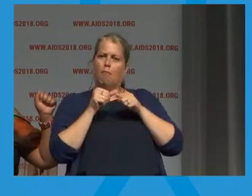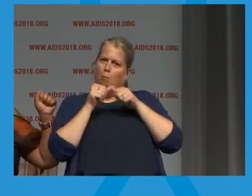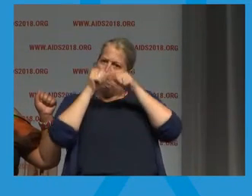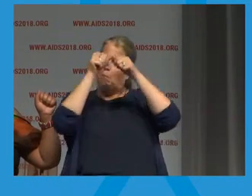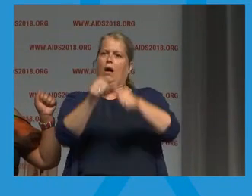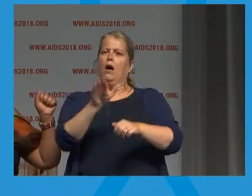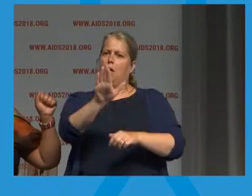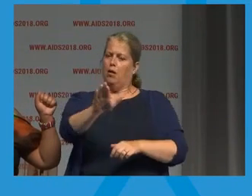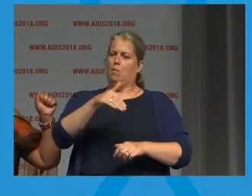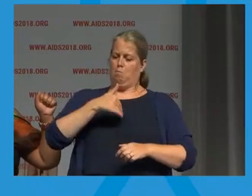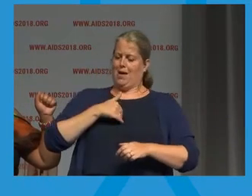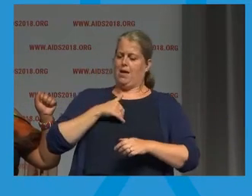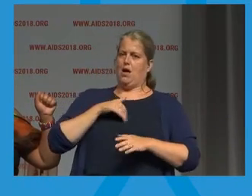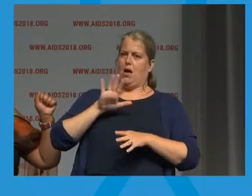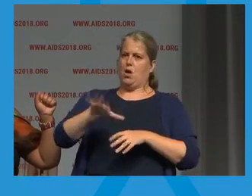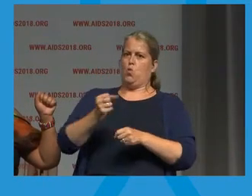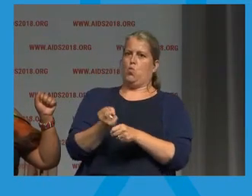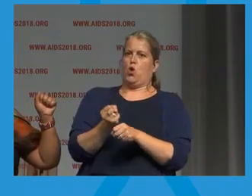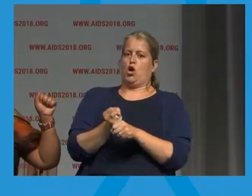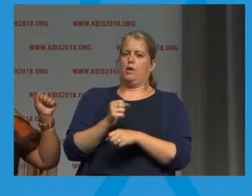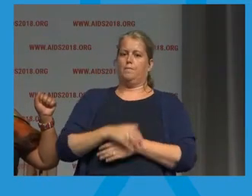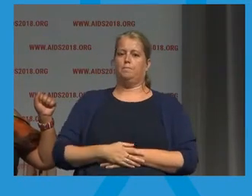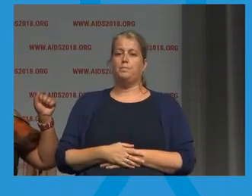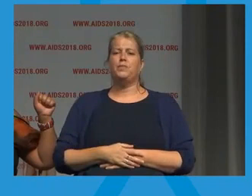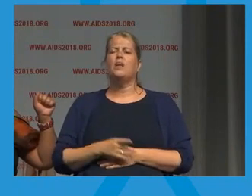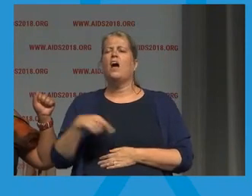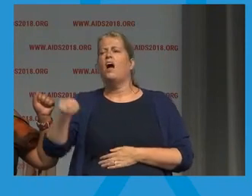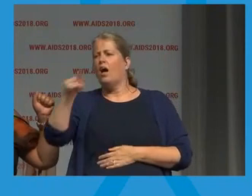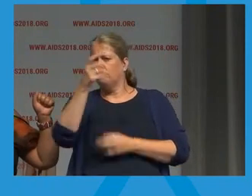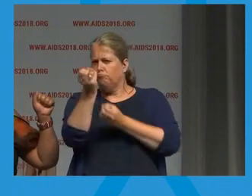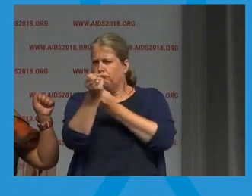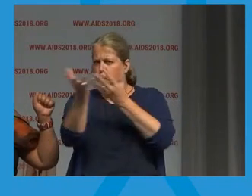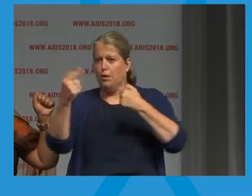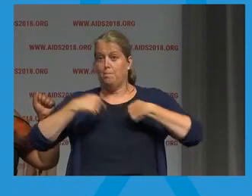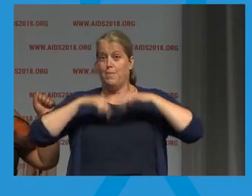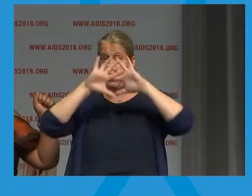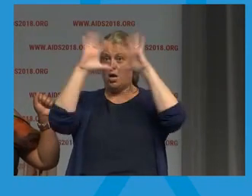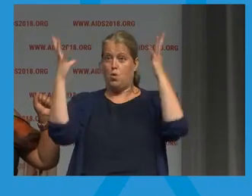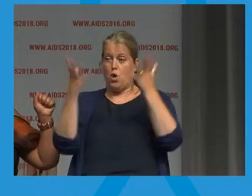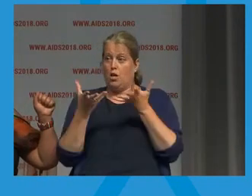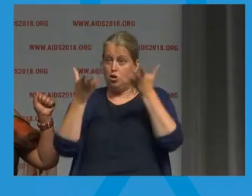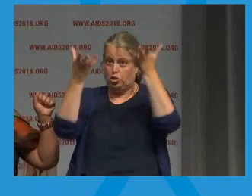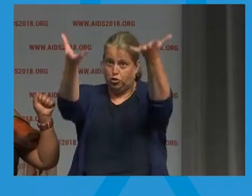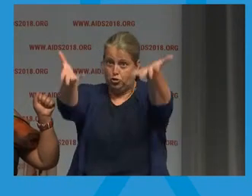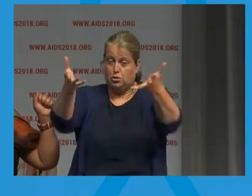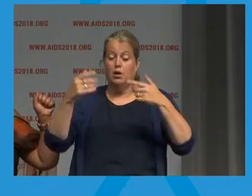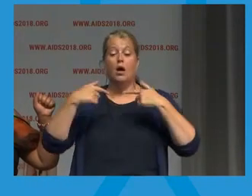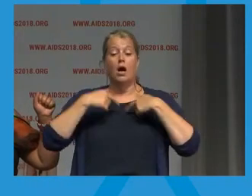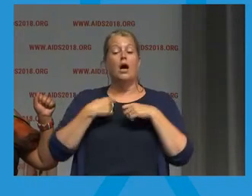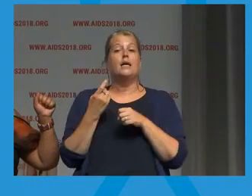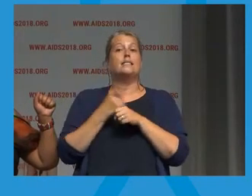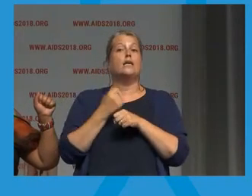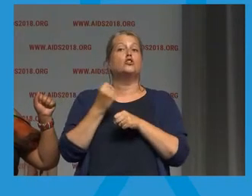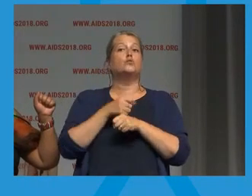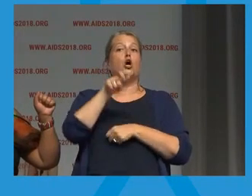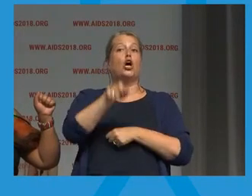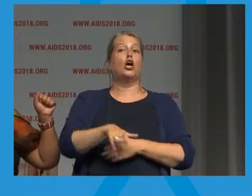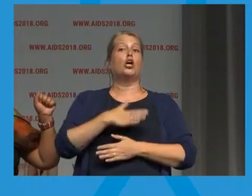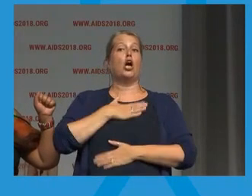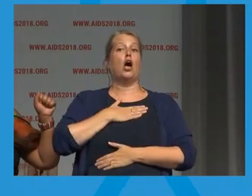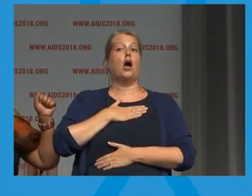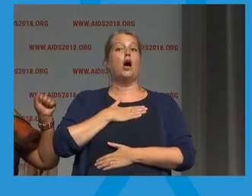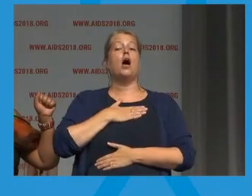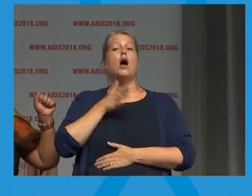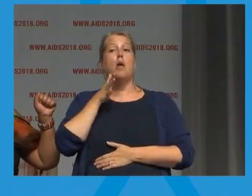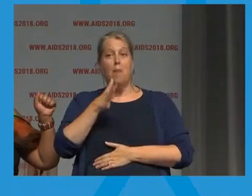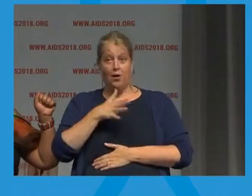Let me bring you in my world for the moment. I am a sex worker. I am a